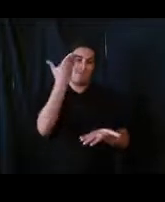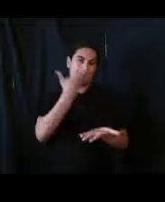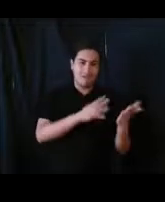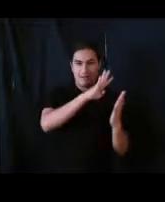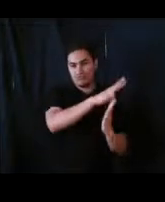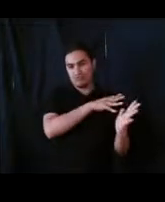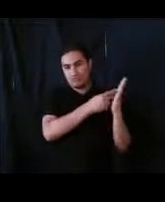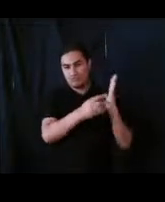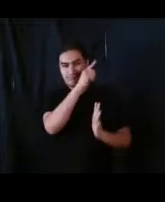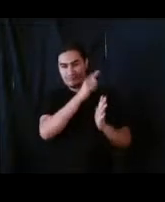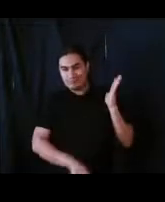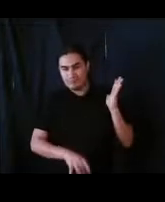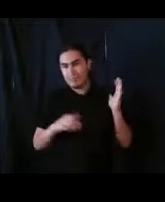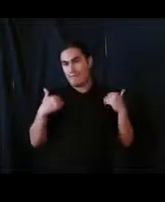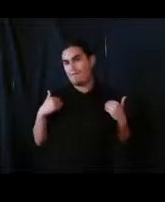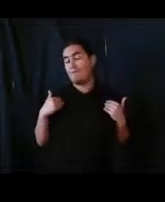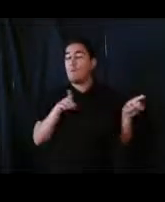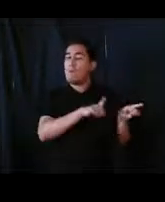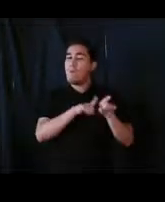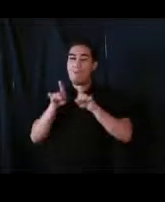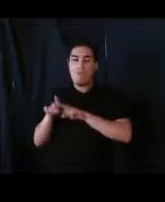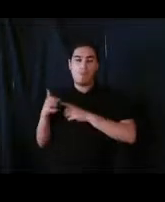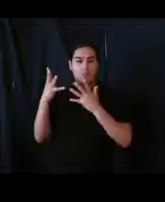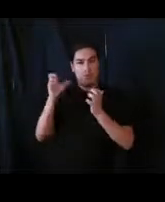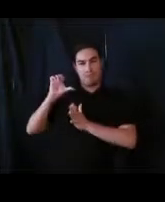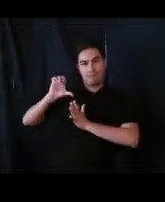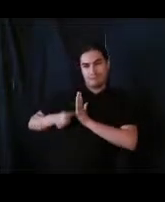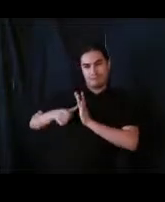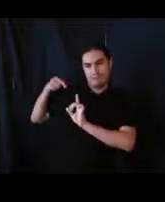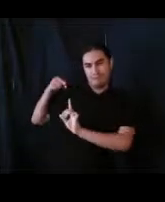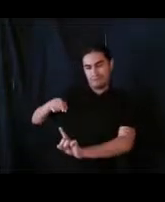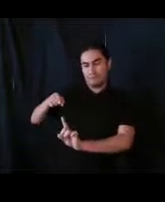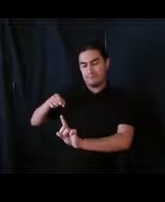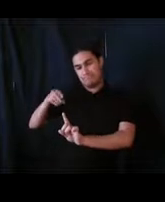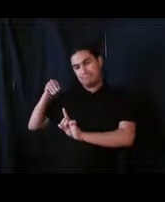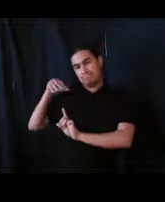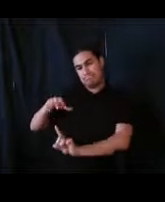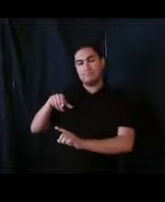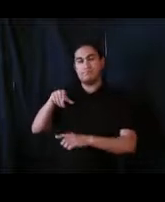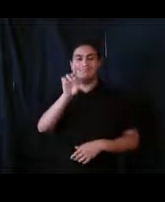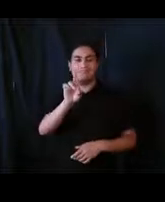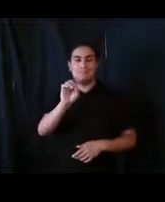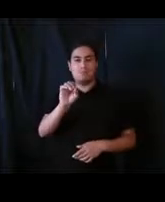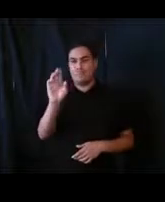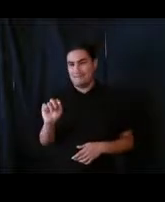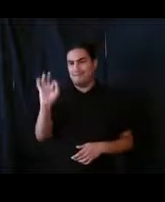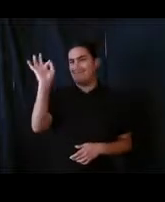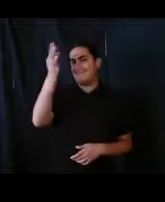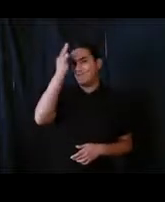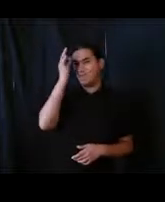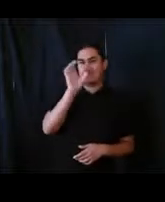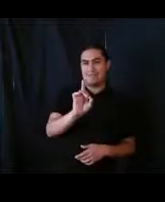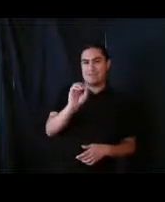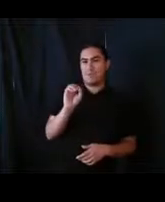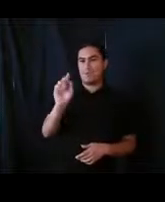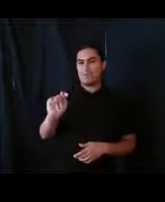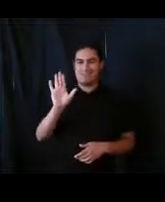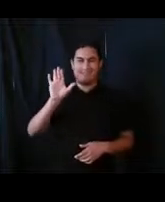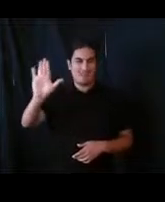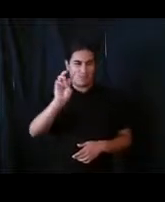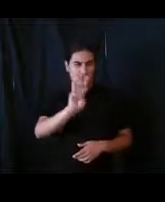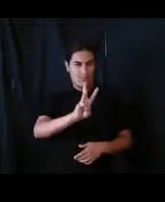things i also want to draw your attention to the dot federal dots website